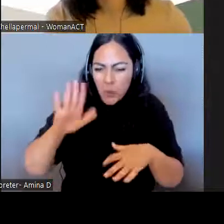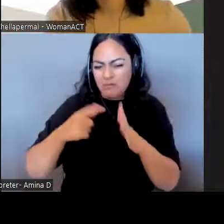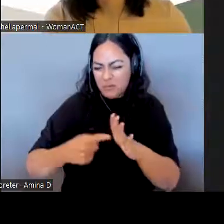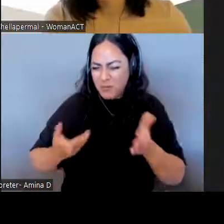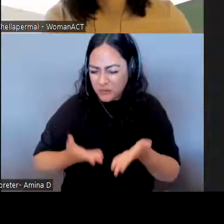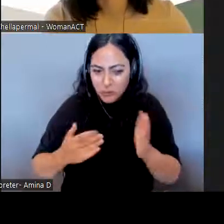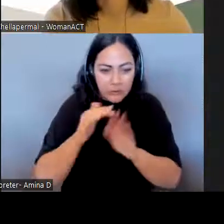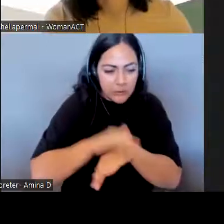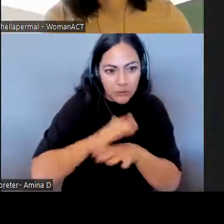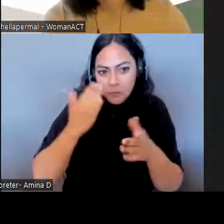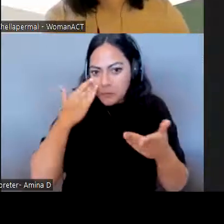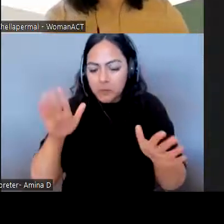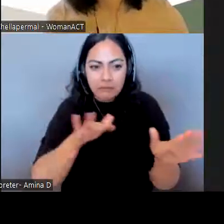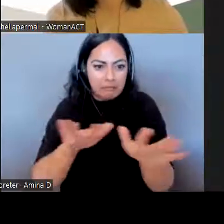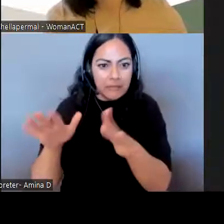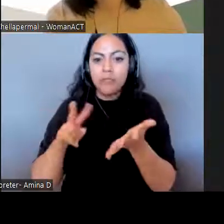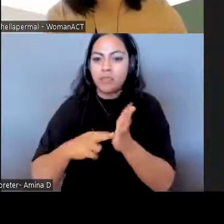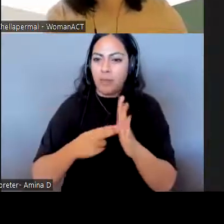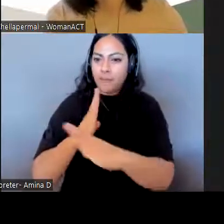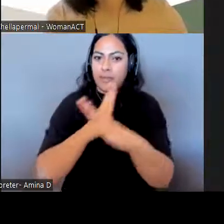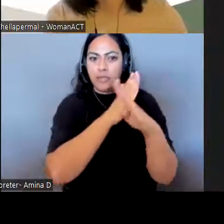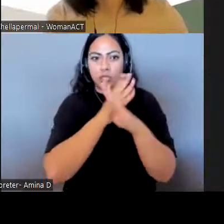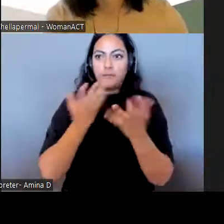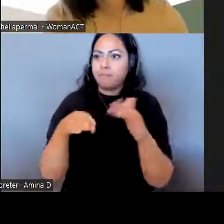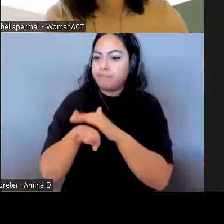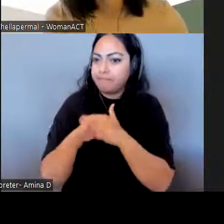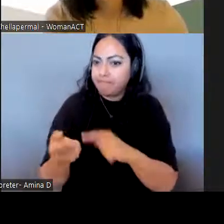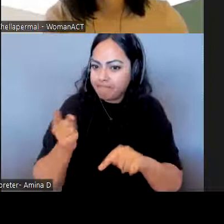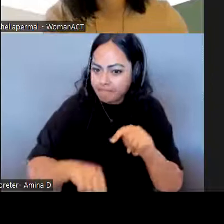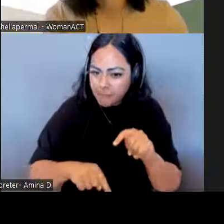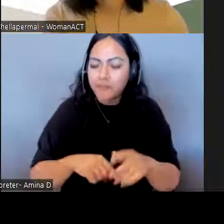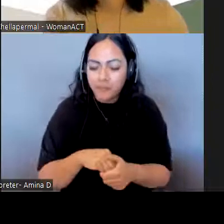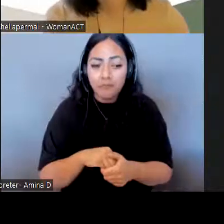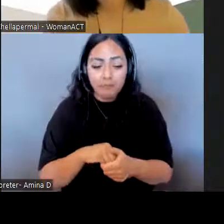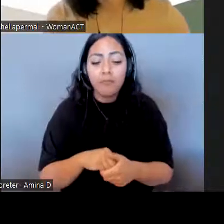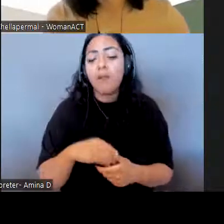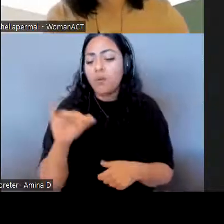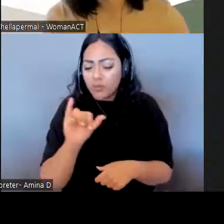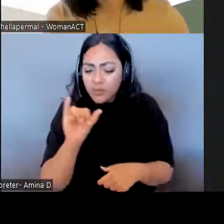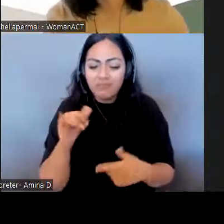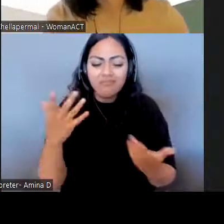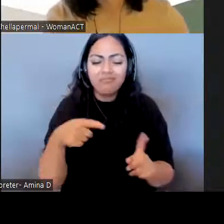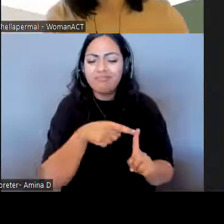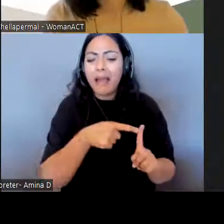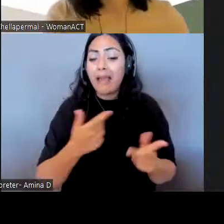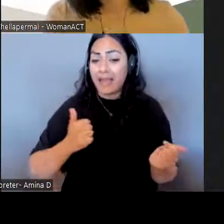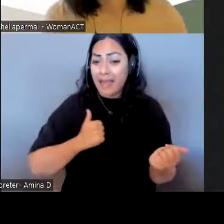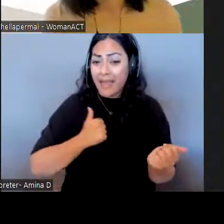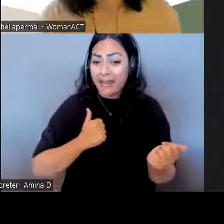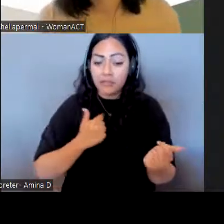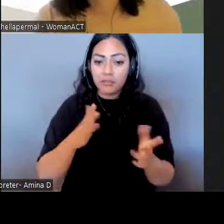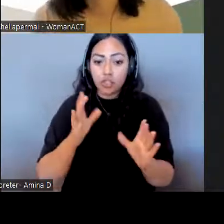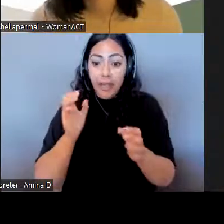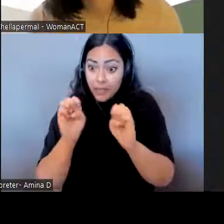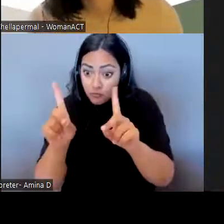in employment, so not recognizing non-Canadian certificates or non-Canadian work experience, which again impacts